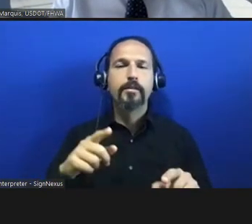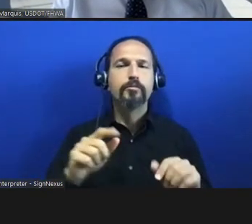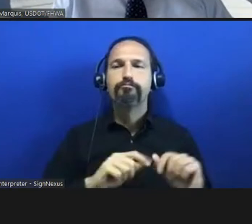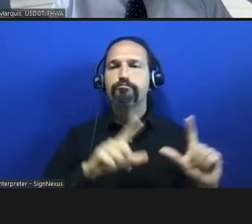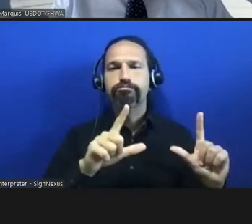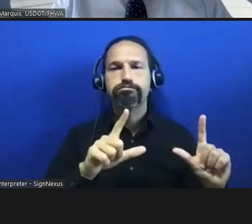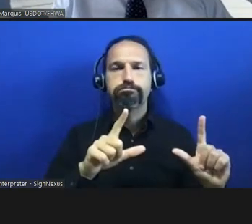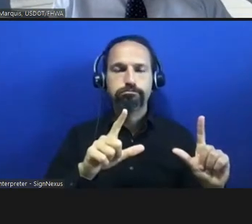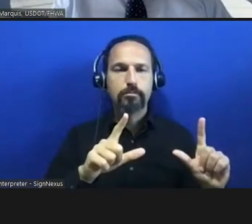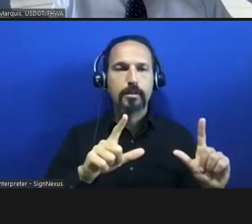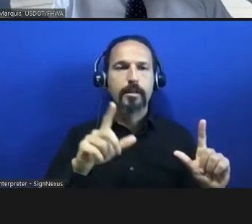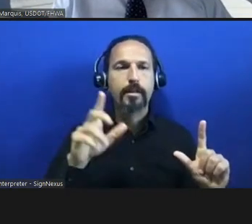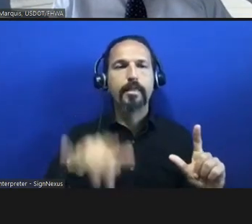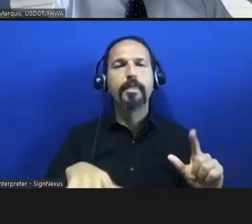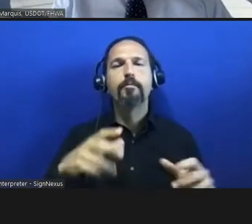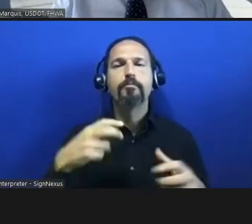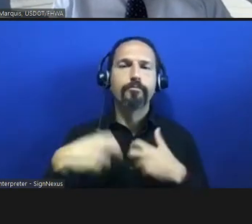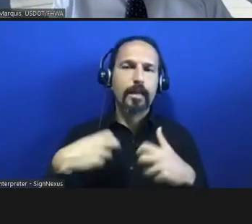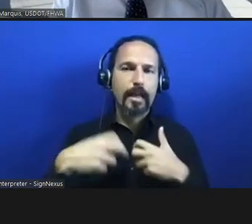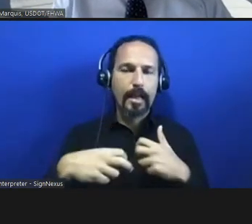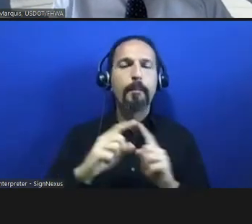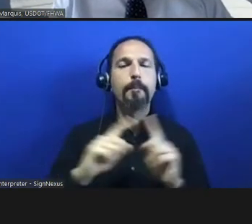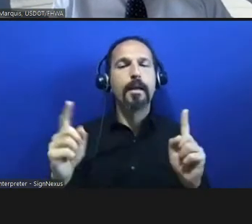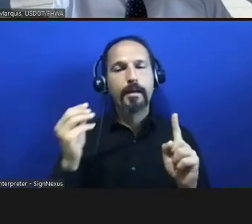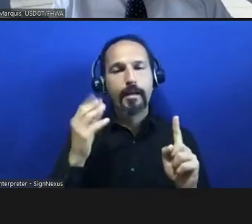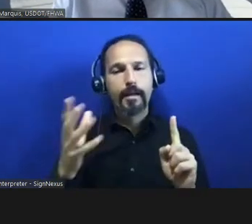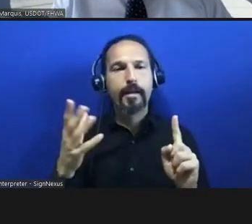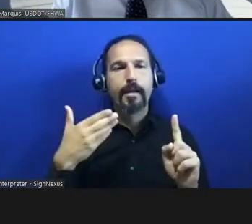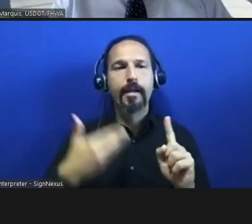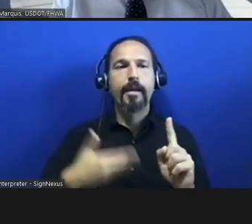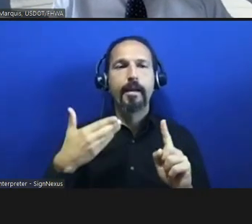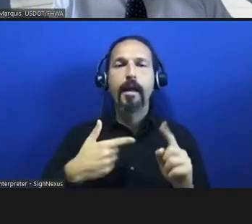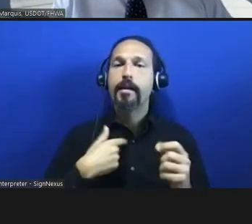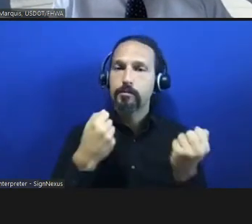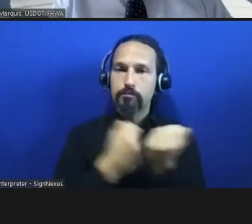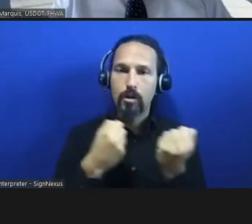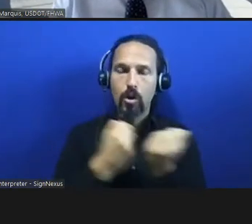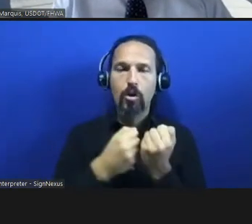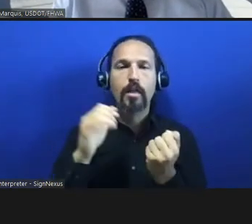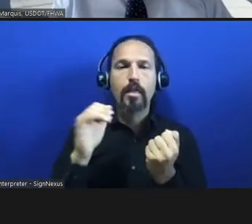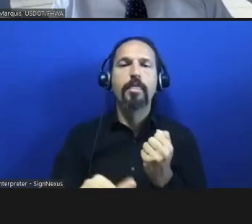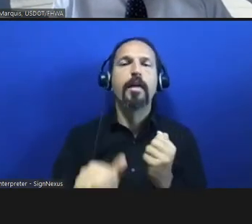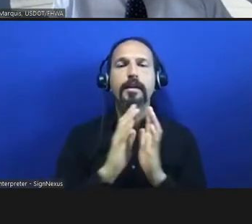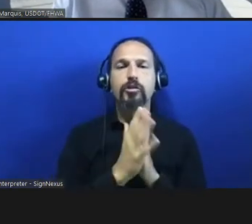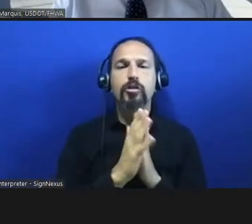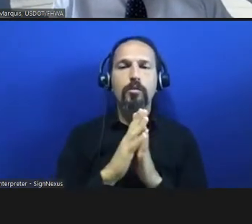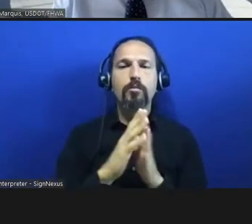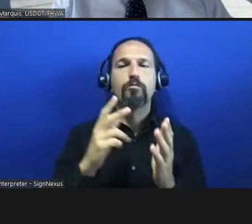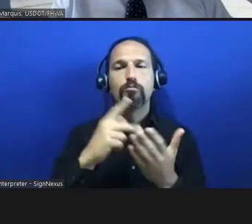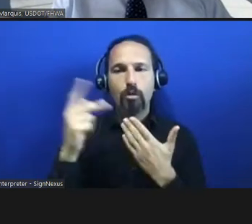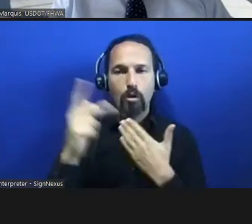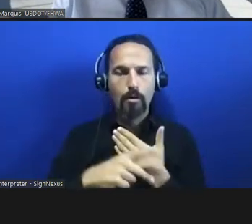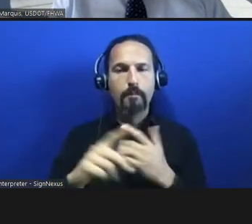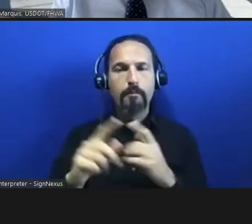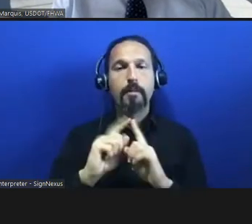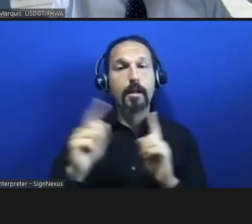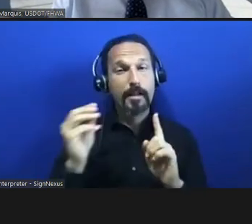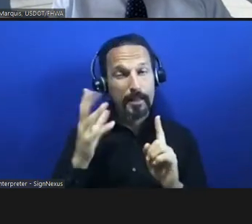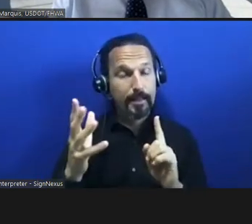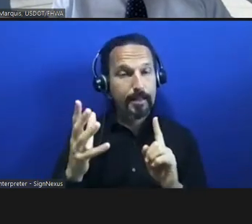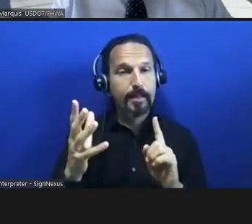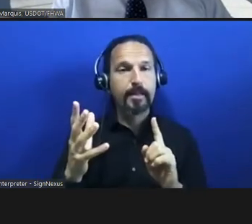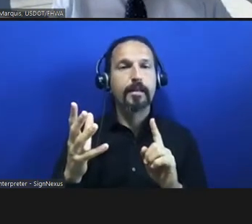it's um technical difficulties uh I am in favor of the congestion pricing program however in principle